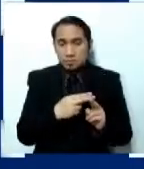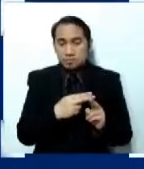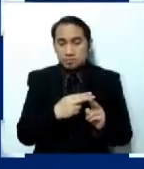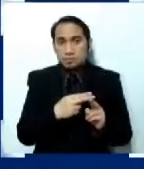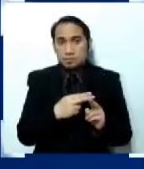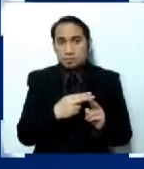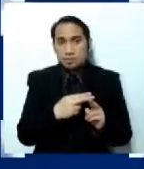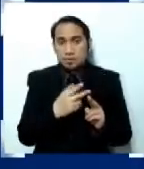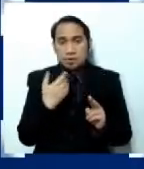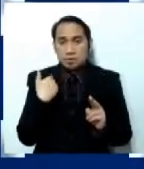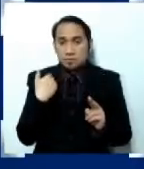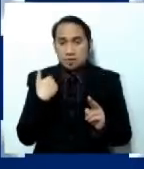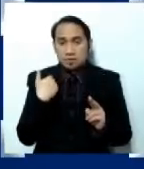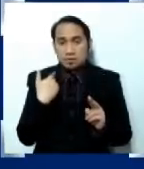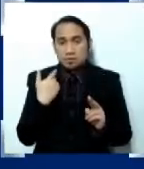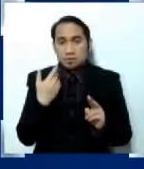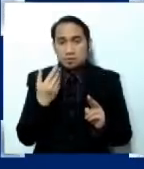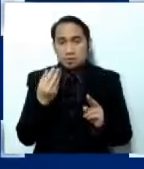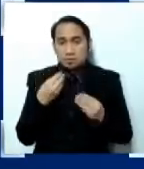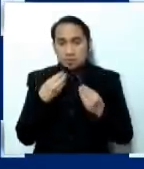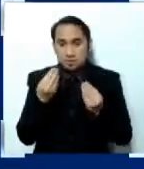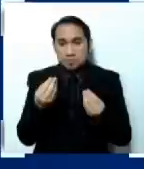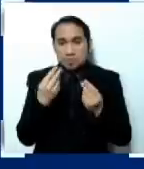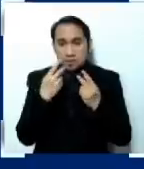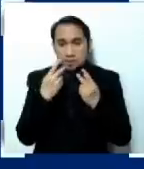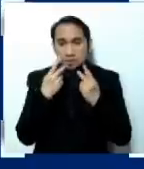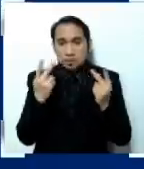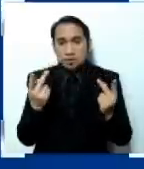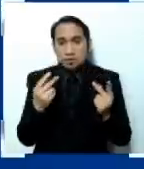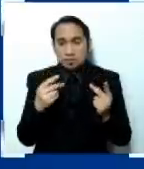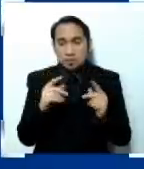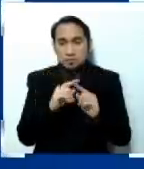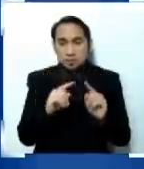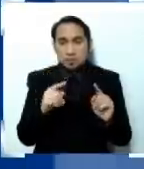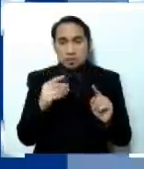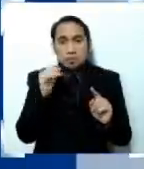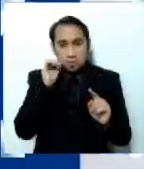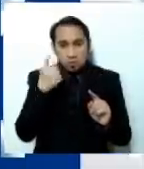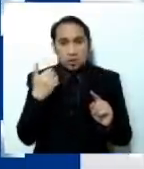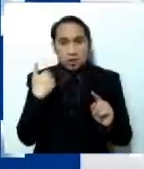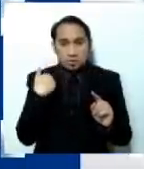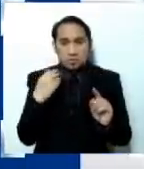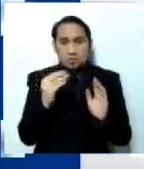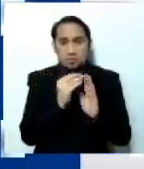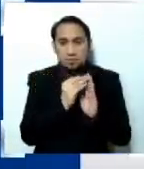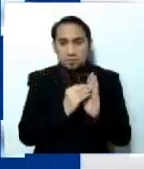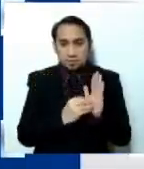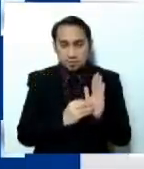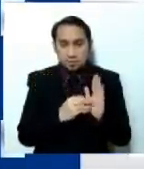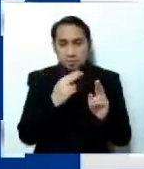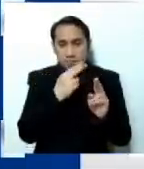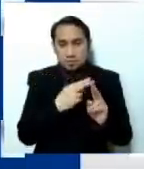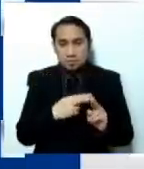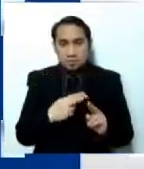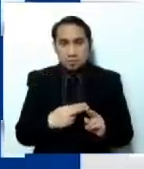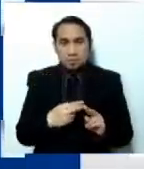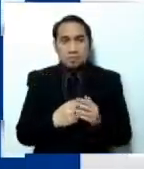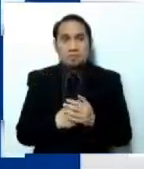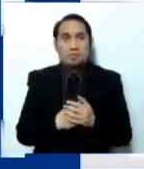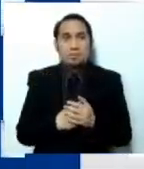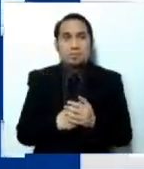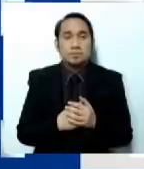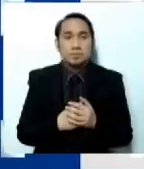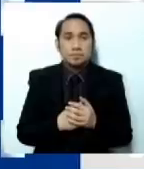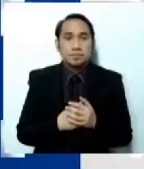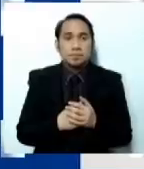publicly, Your Honor. Tomorrow, they will come out in the papers. Ang kapangyarihang ito ng ATC na bansagang terorista ang